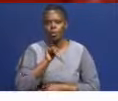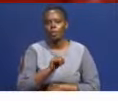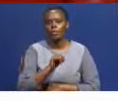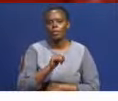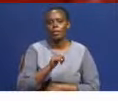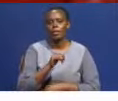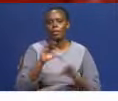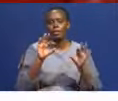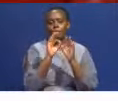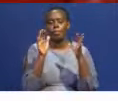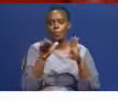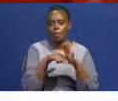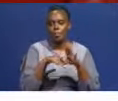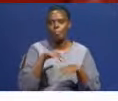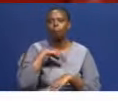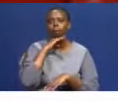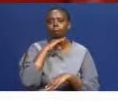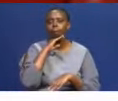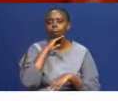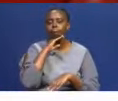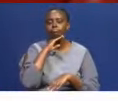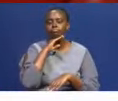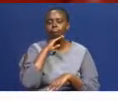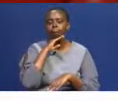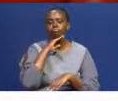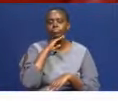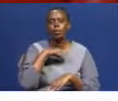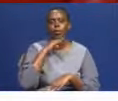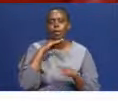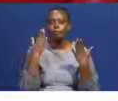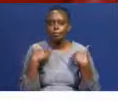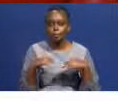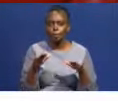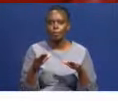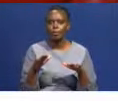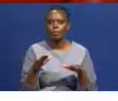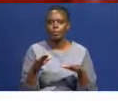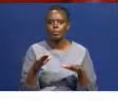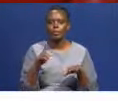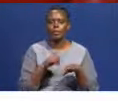lost their loved ones in the current maandamano.